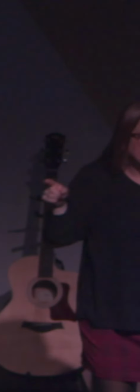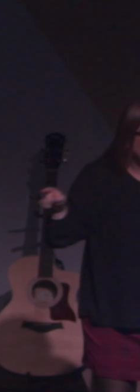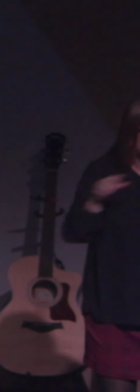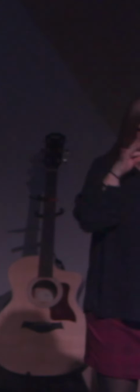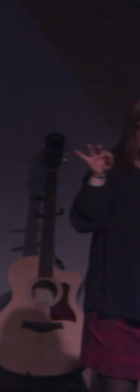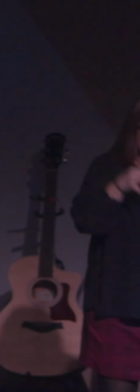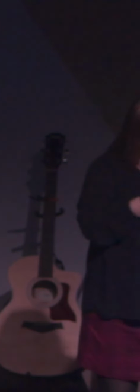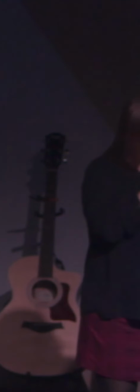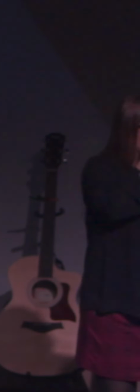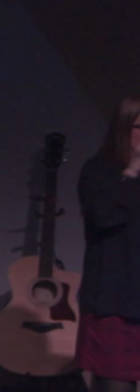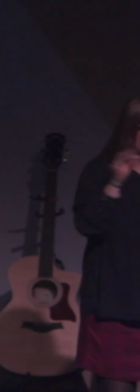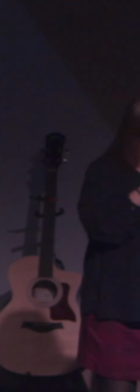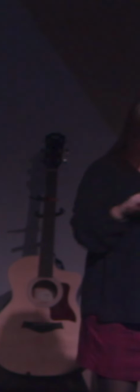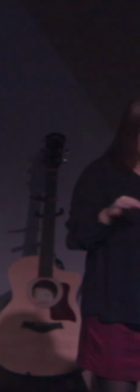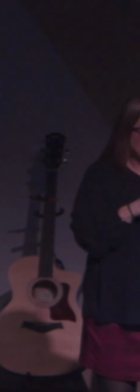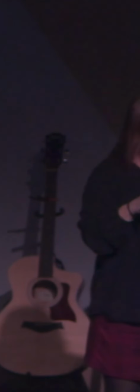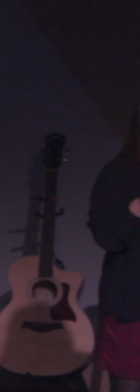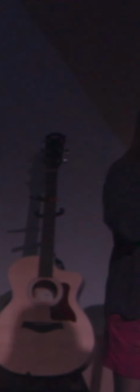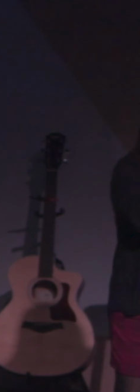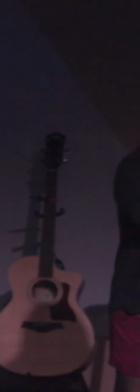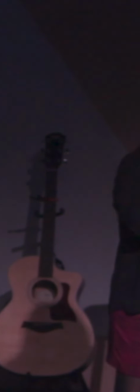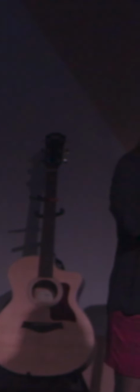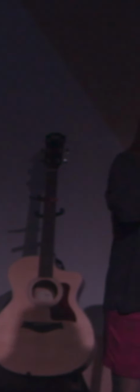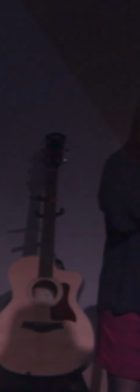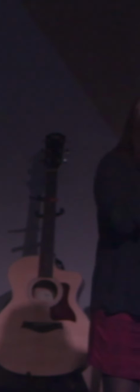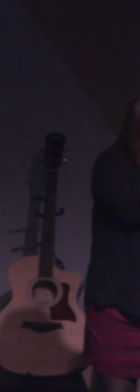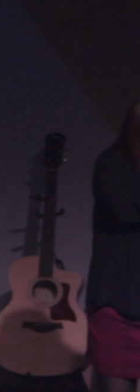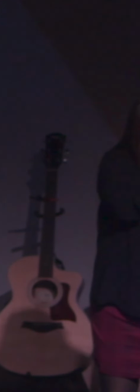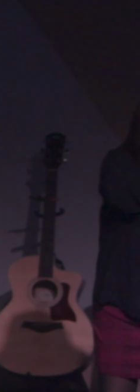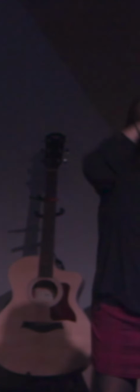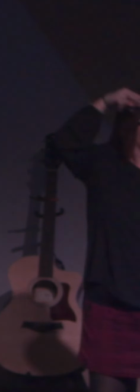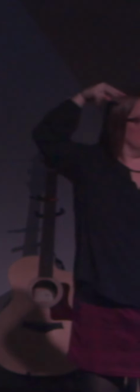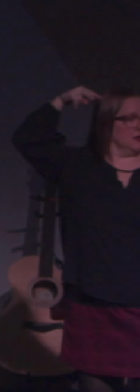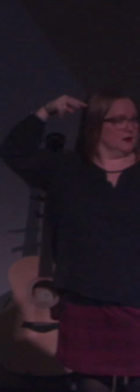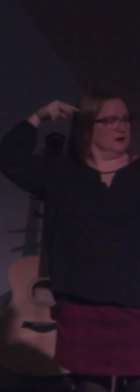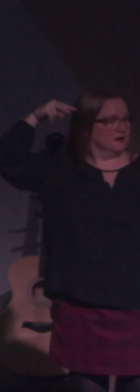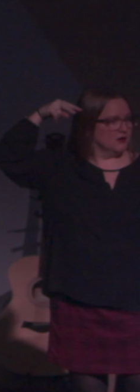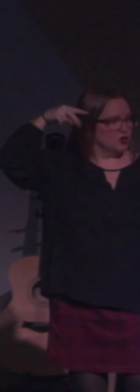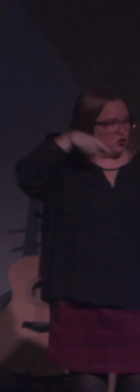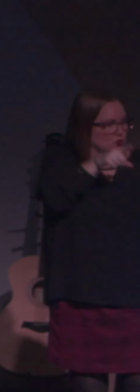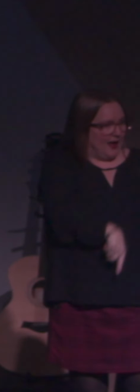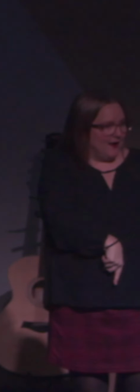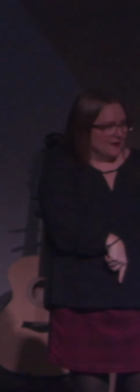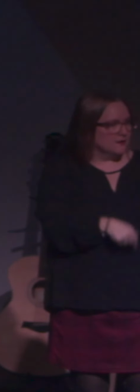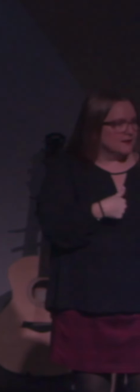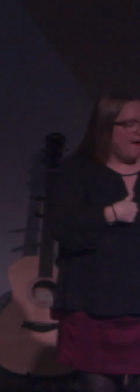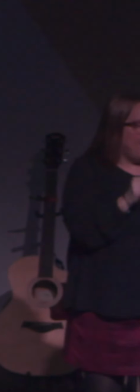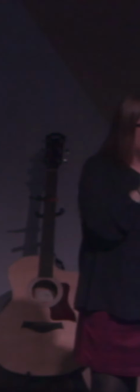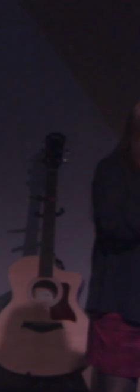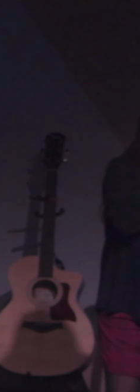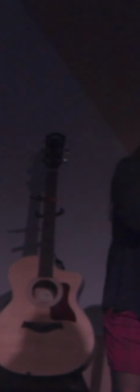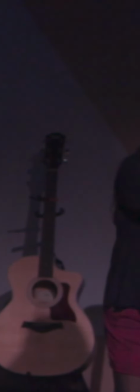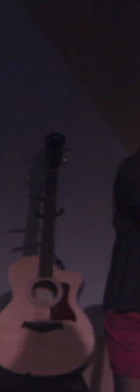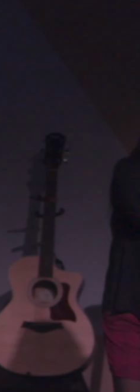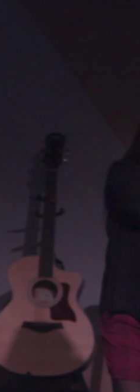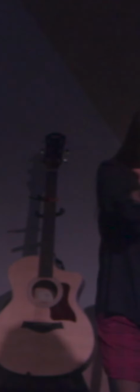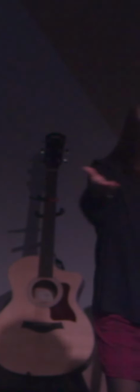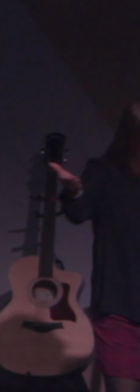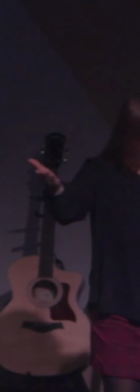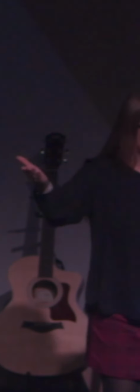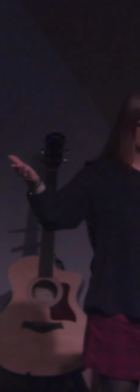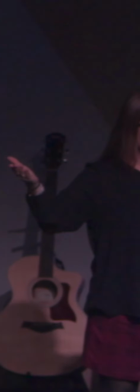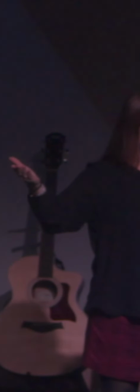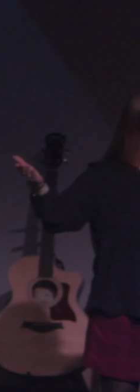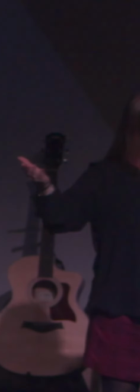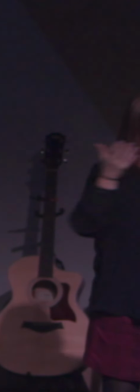little distractions in your life. You can't see this. You don't have the capacity to do that. I see this. If